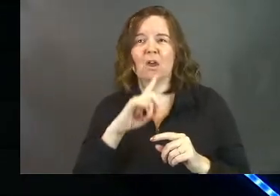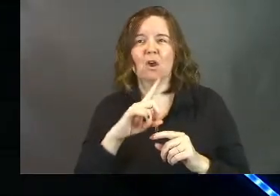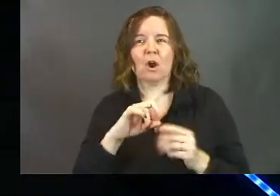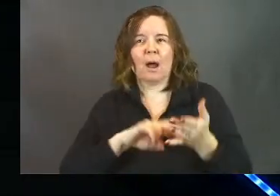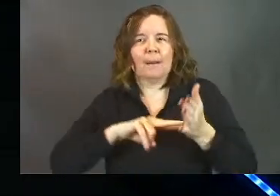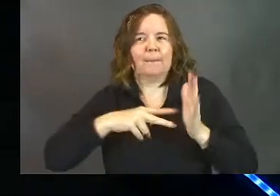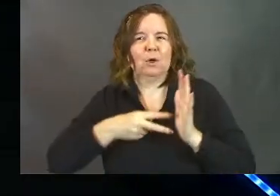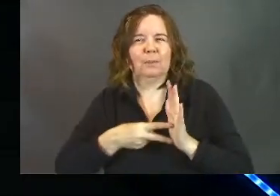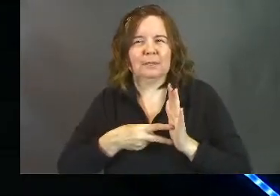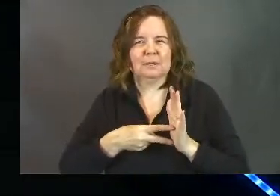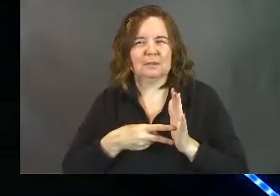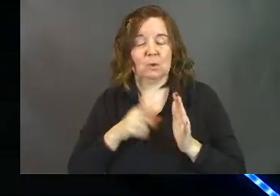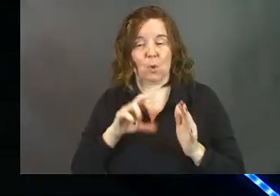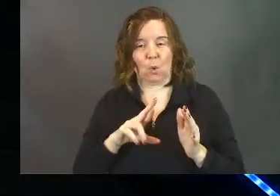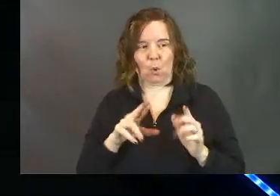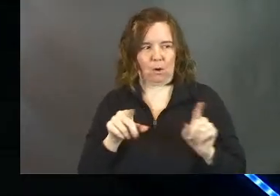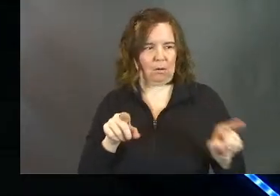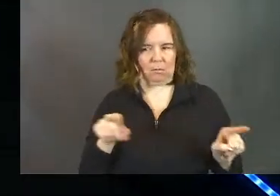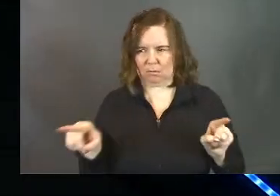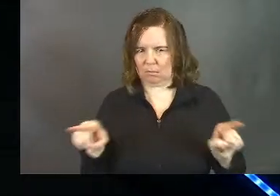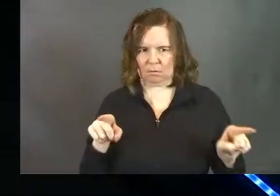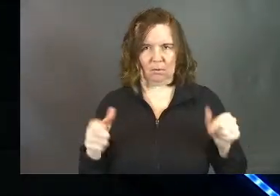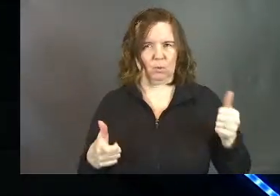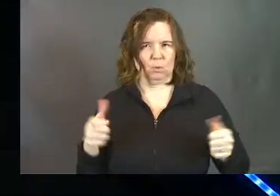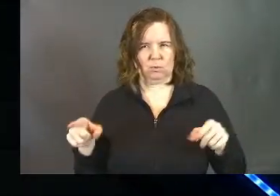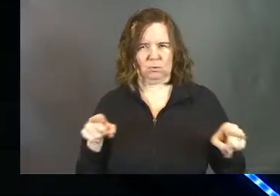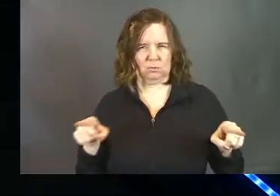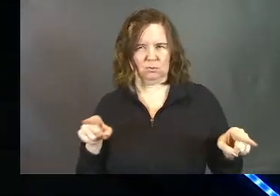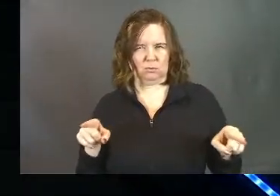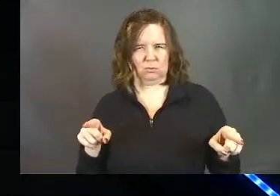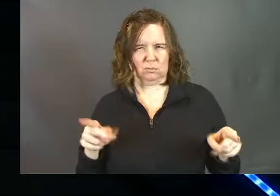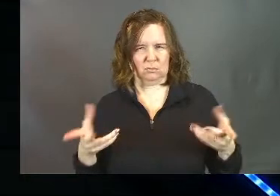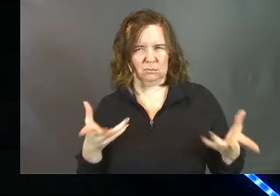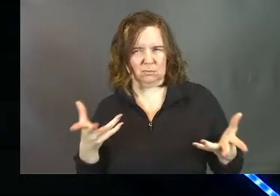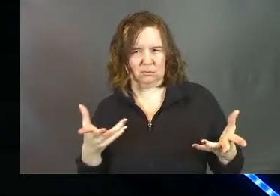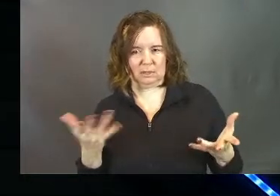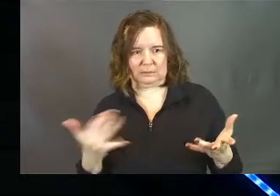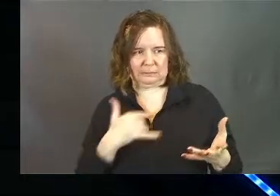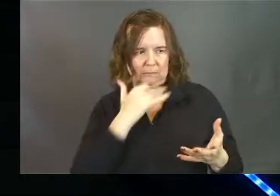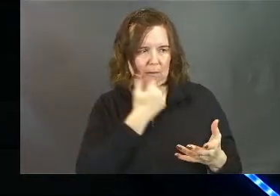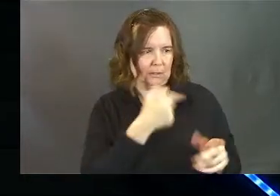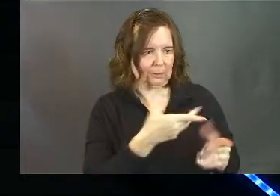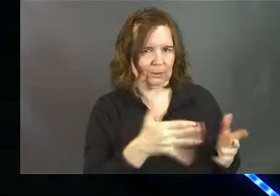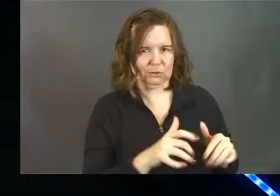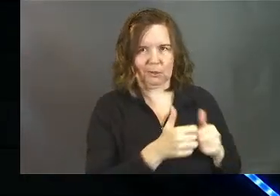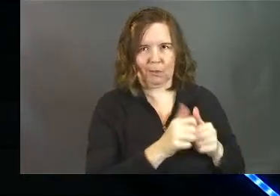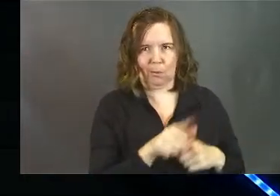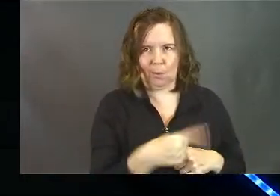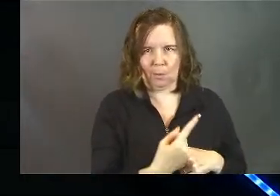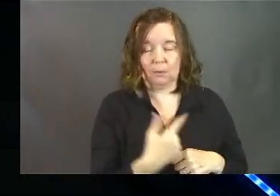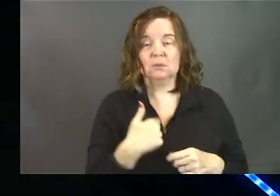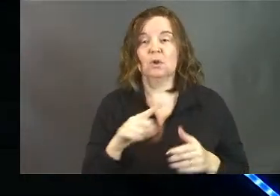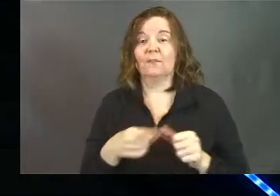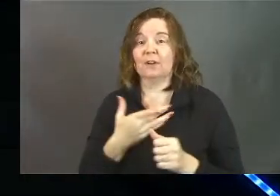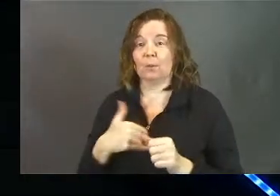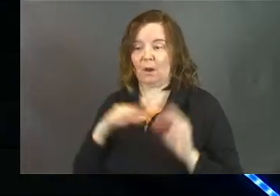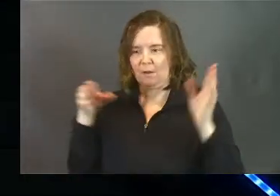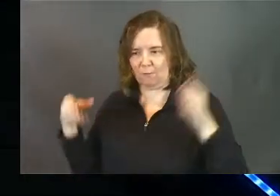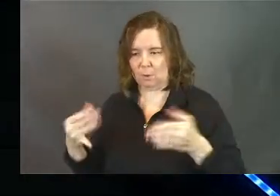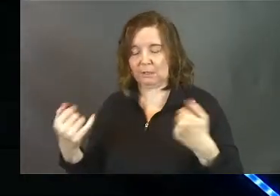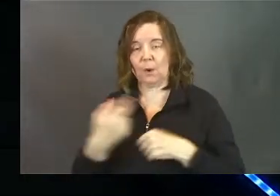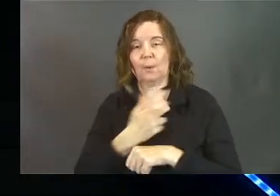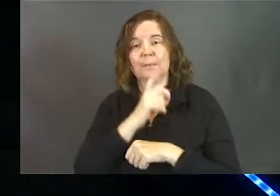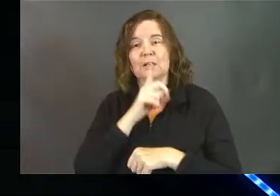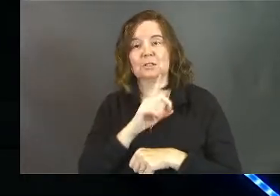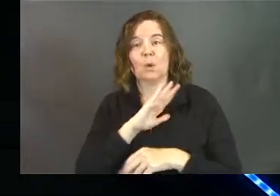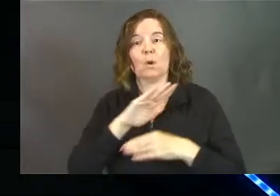a purpose? Or is this just whatever? Is this just some sort of accident and we're all here together? That's the first thing that I want to go after today, and I want us to